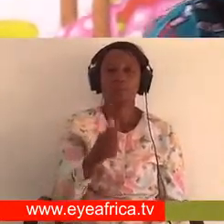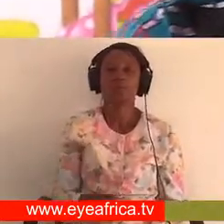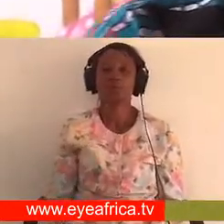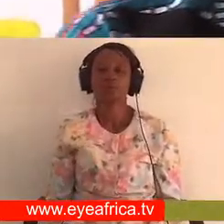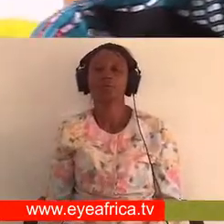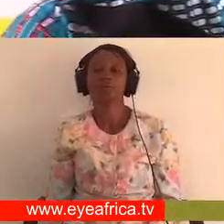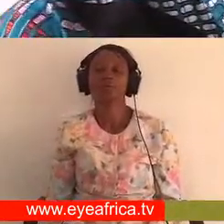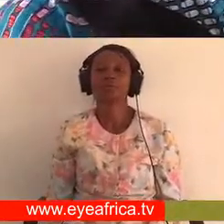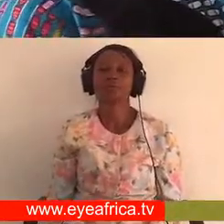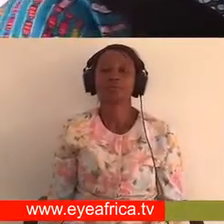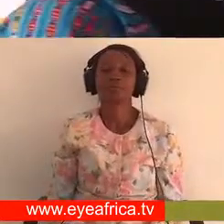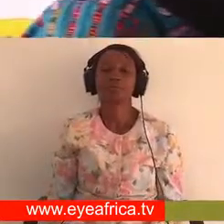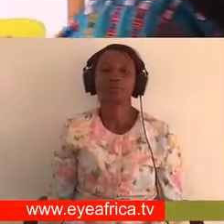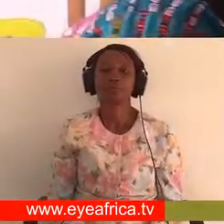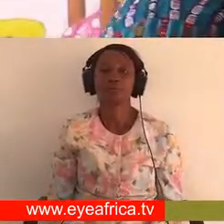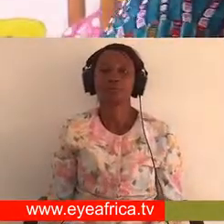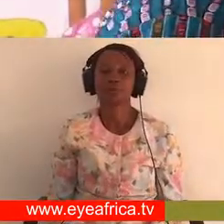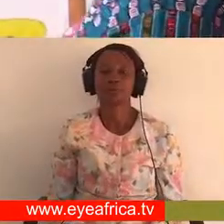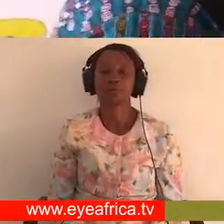Good.